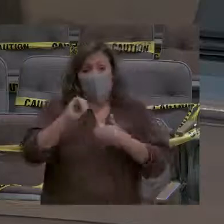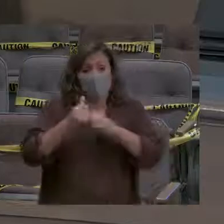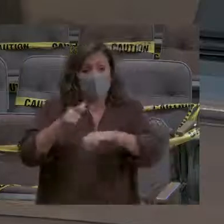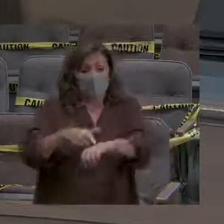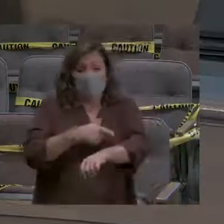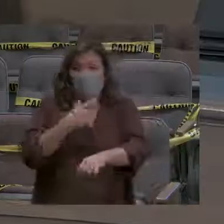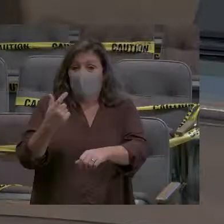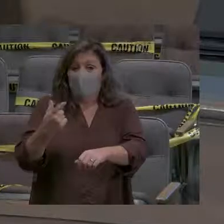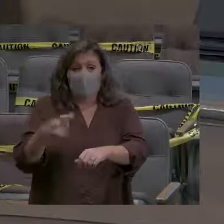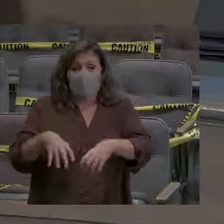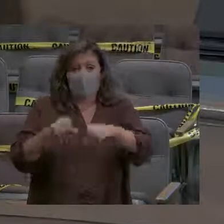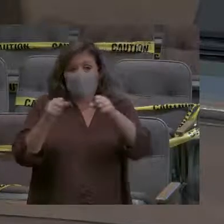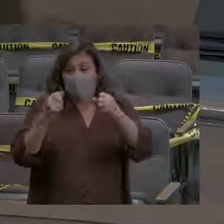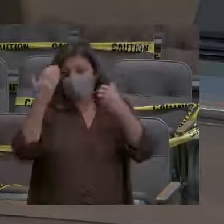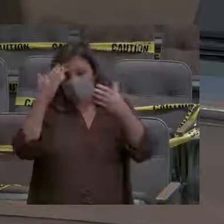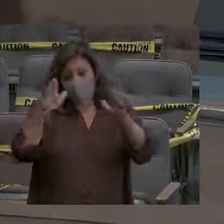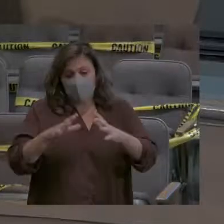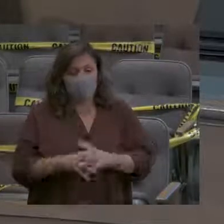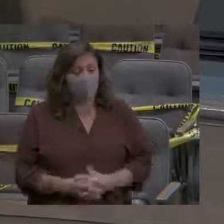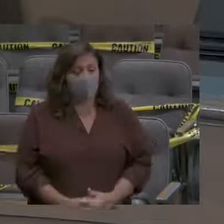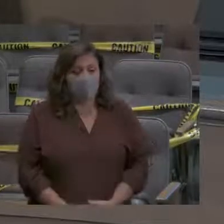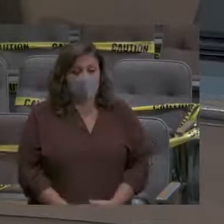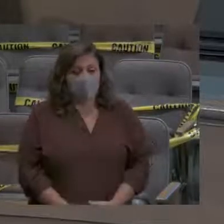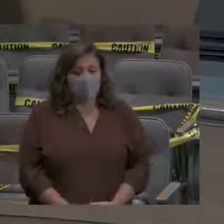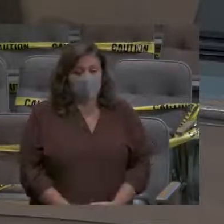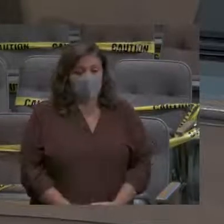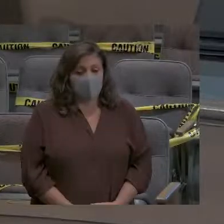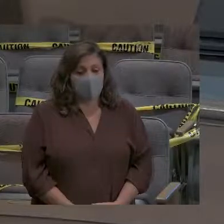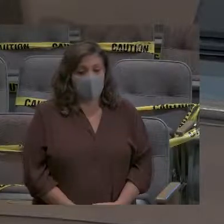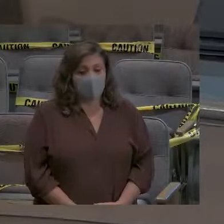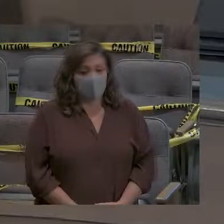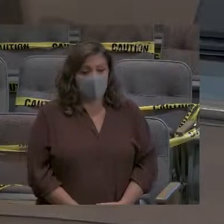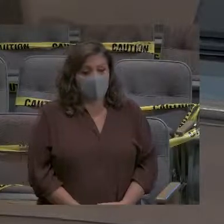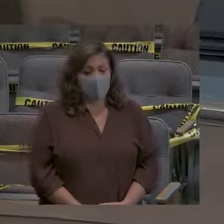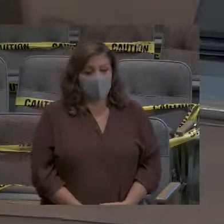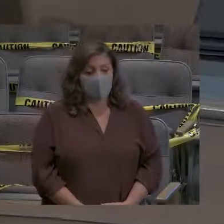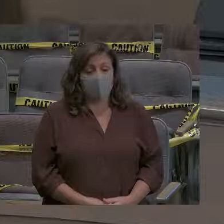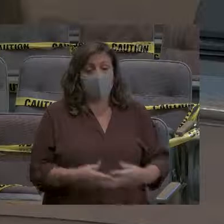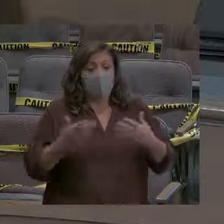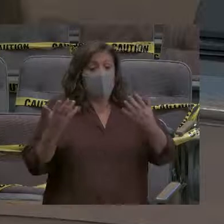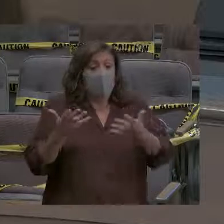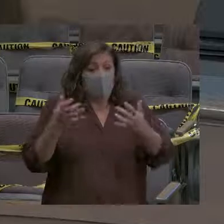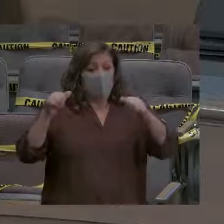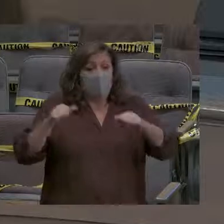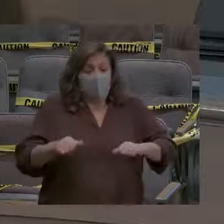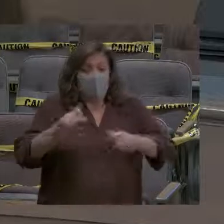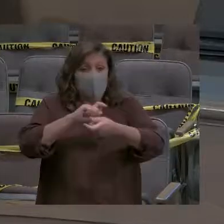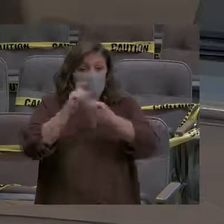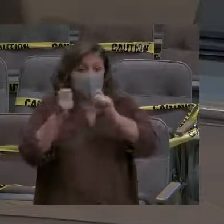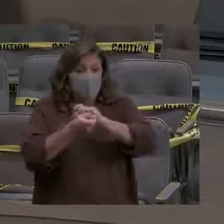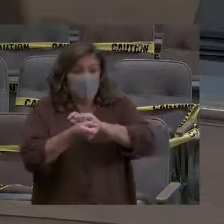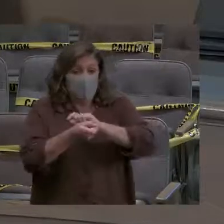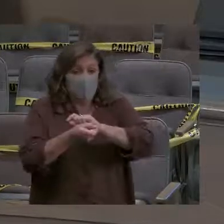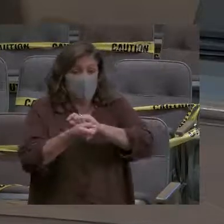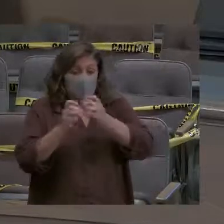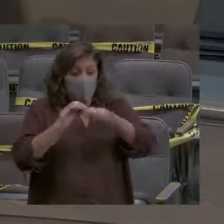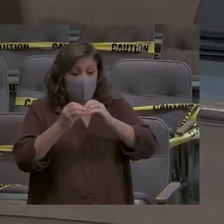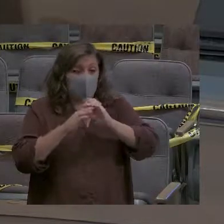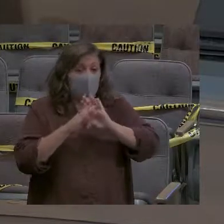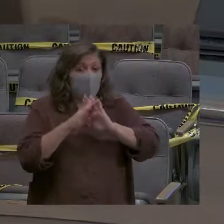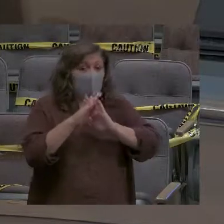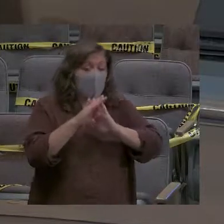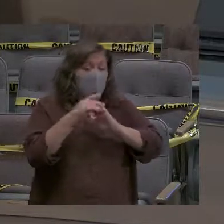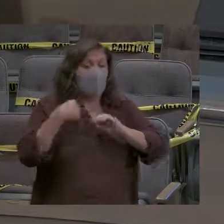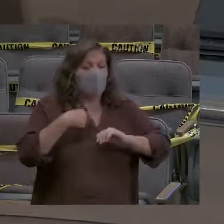know. But like I said, what will really dramatically change that curve is if we have the availability of